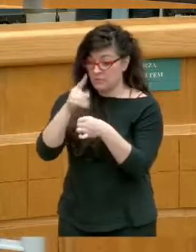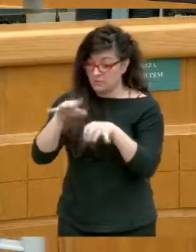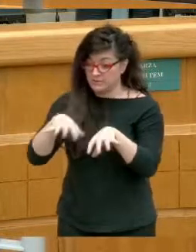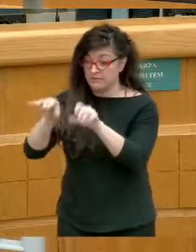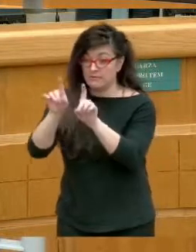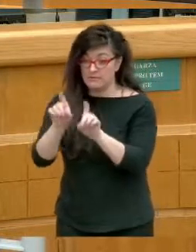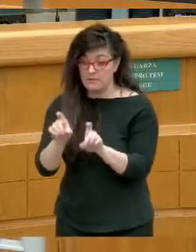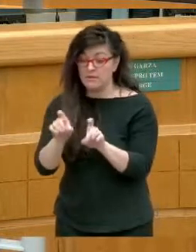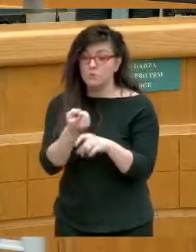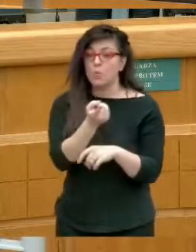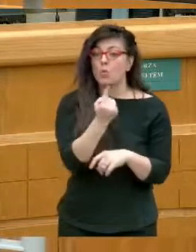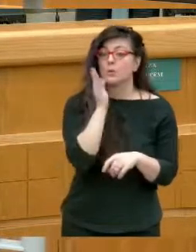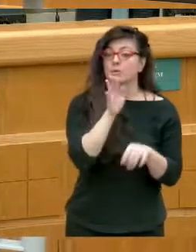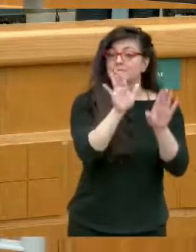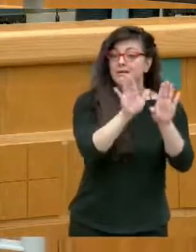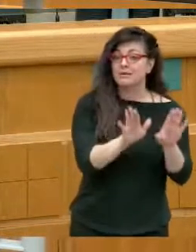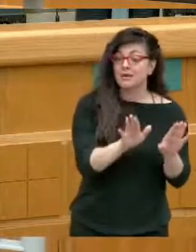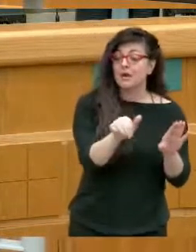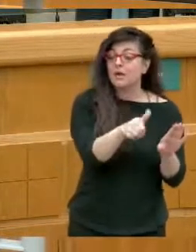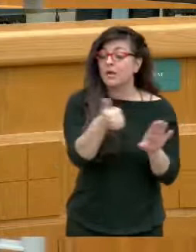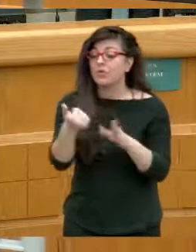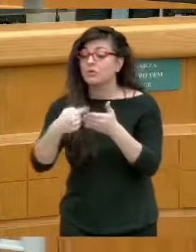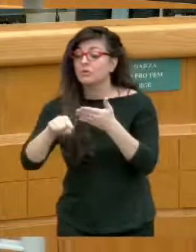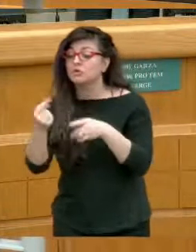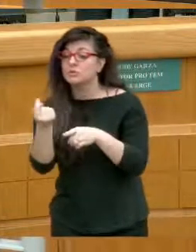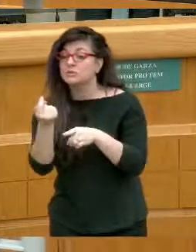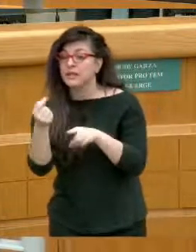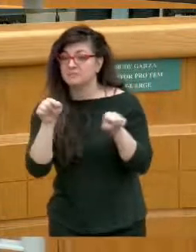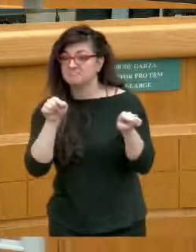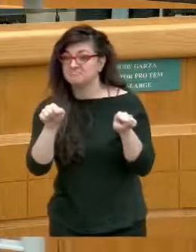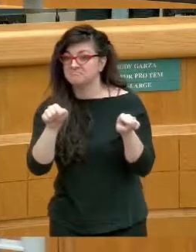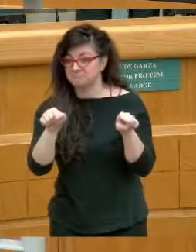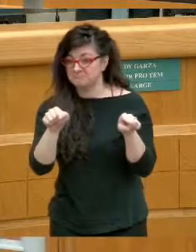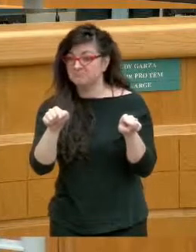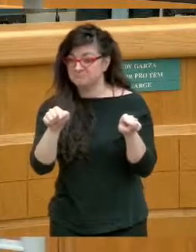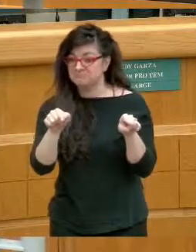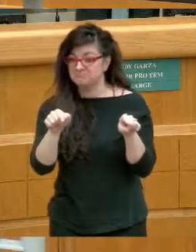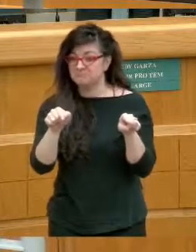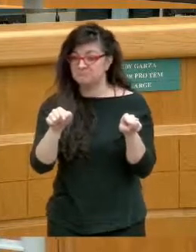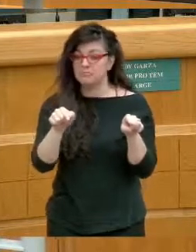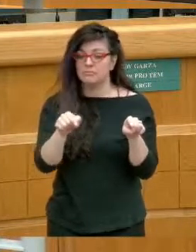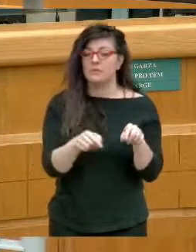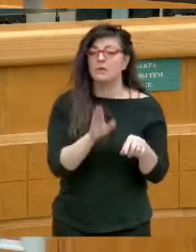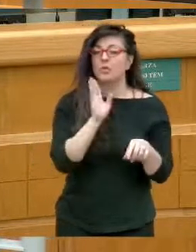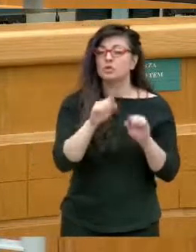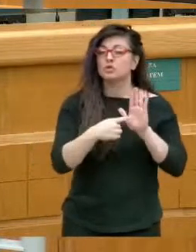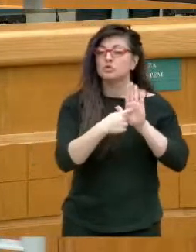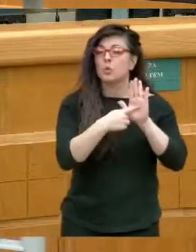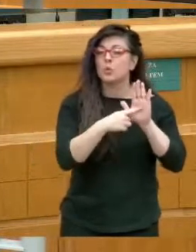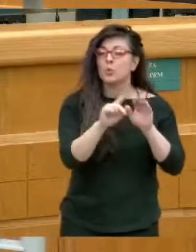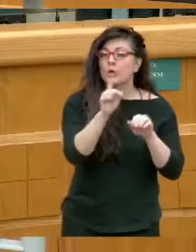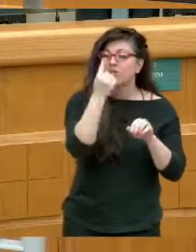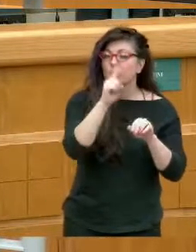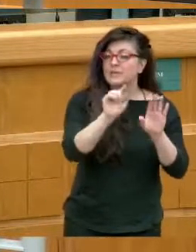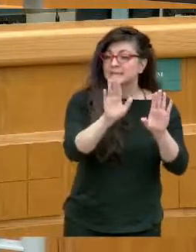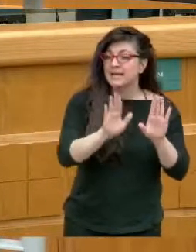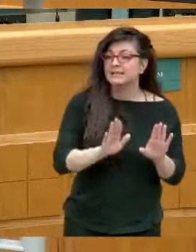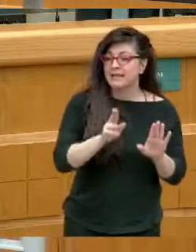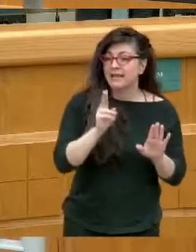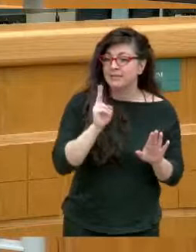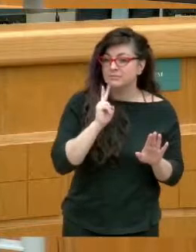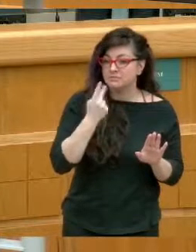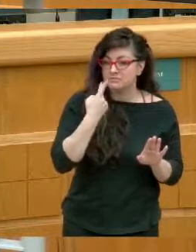is this Sunday, the other one is Tuesday. We're going to put the information up for the Sunday one right here. And